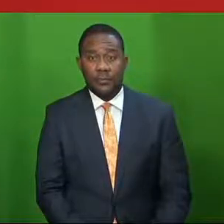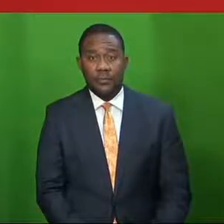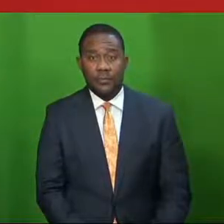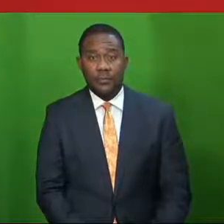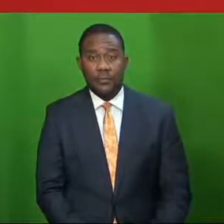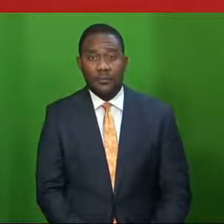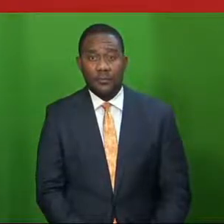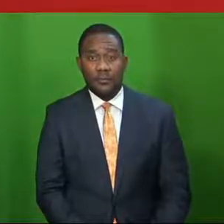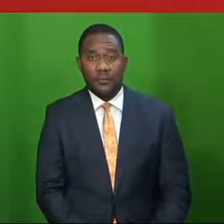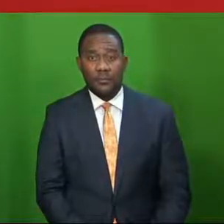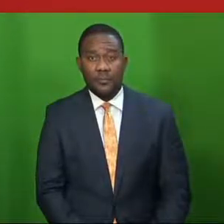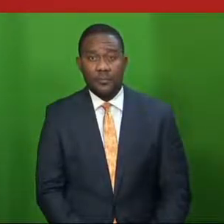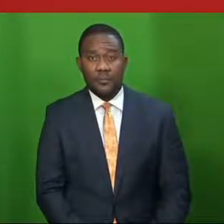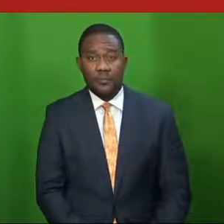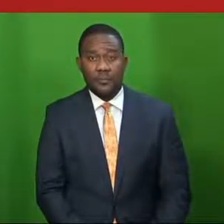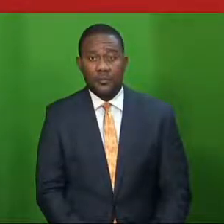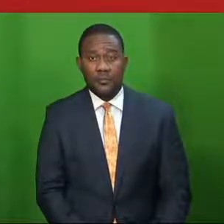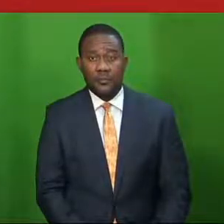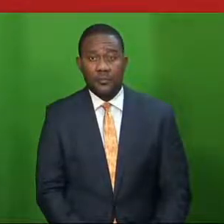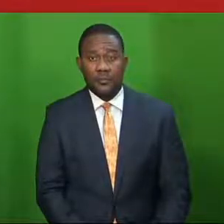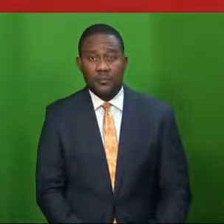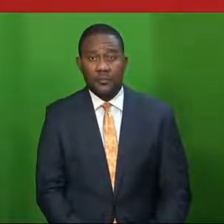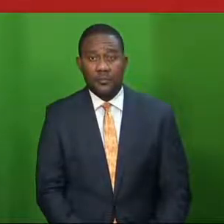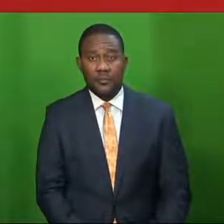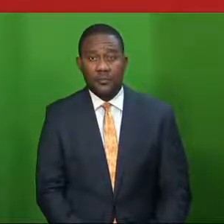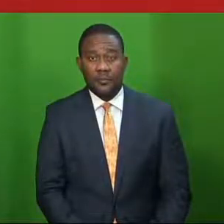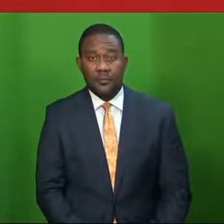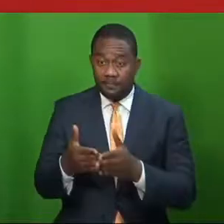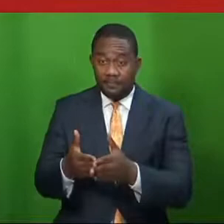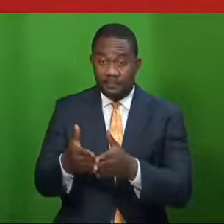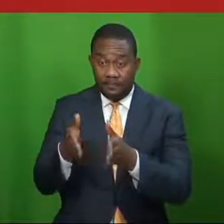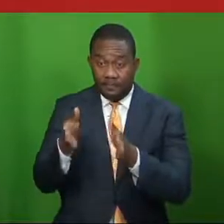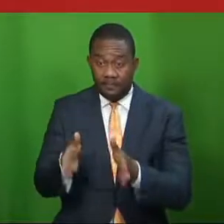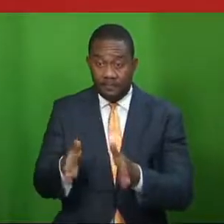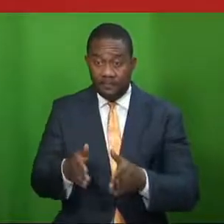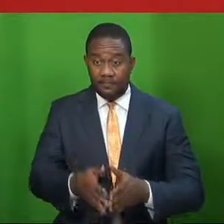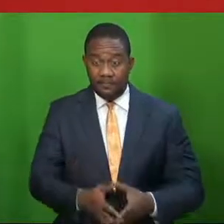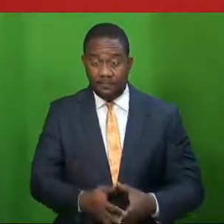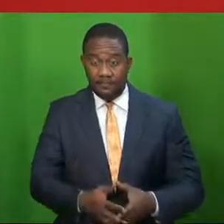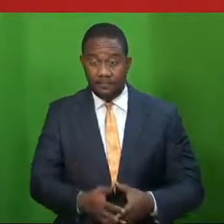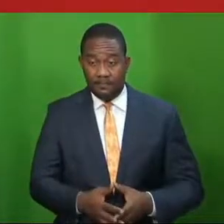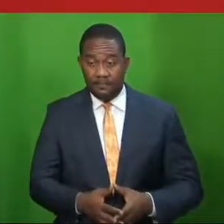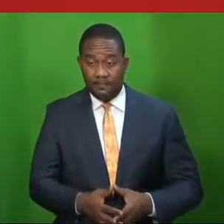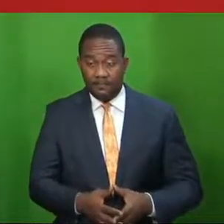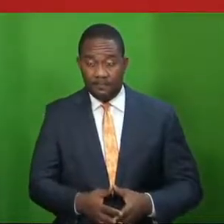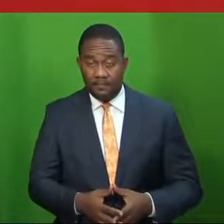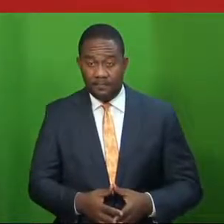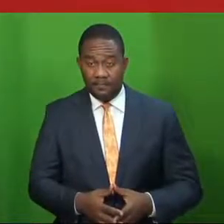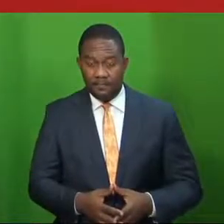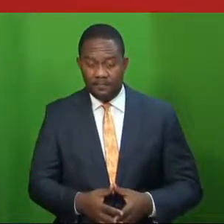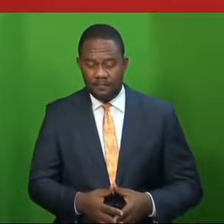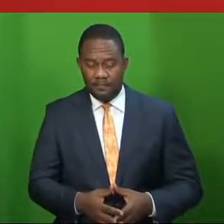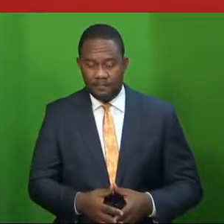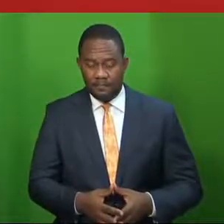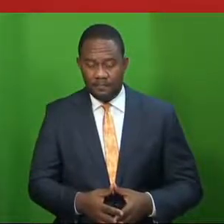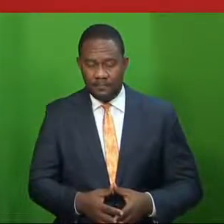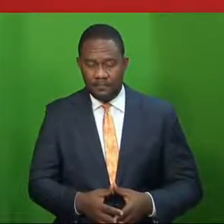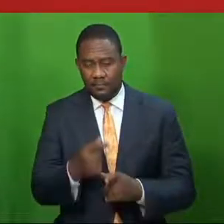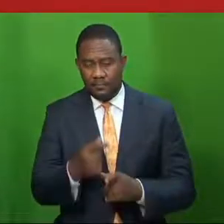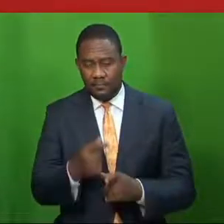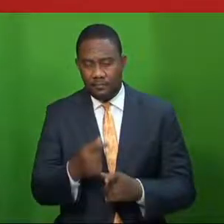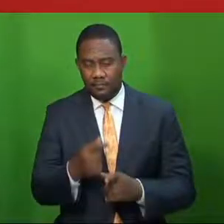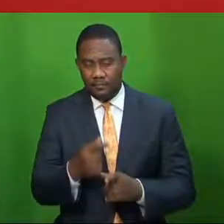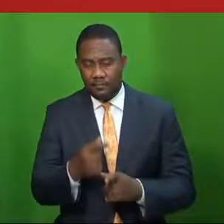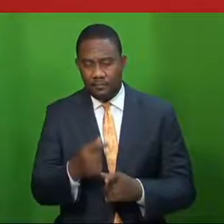Yes, Honorable Leader. Mr. Speaker, as we said, the 227